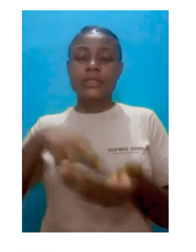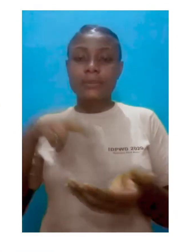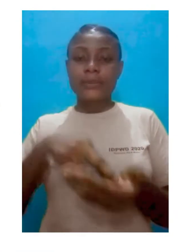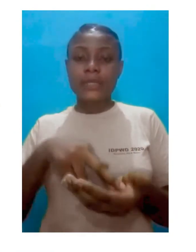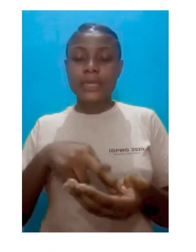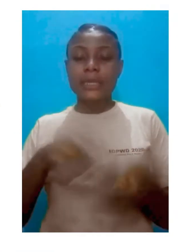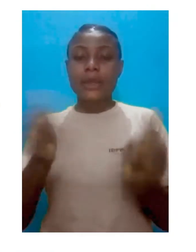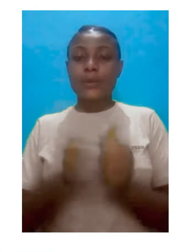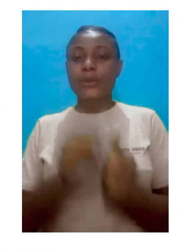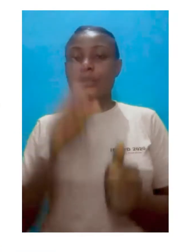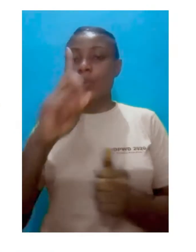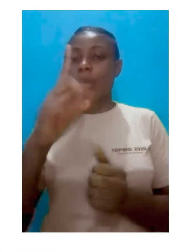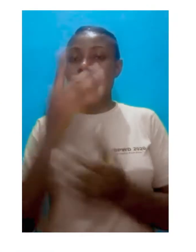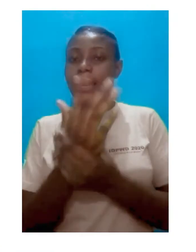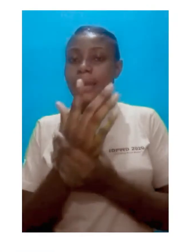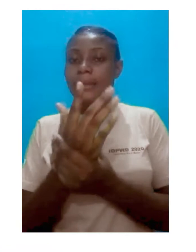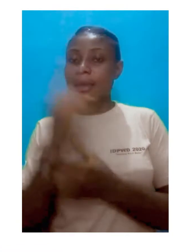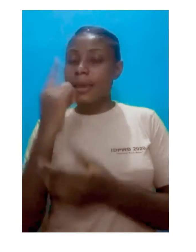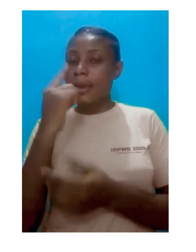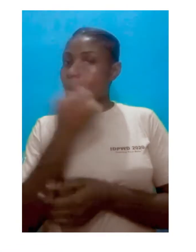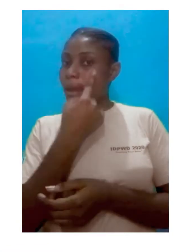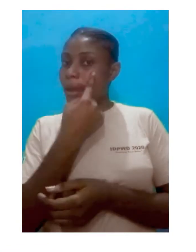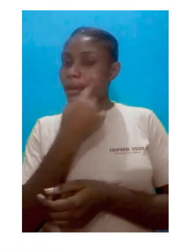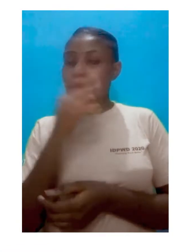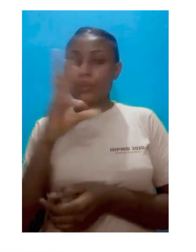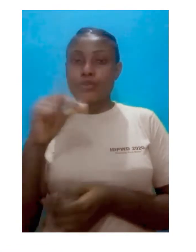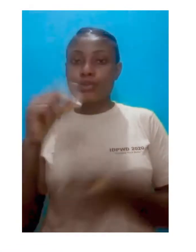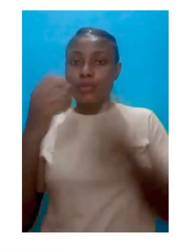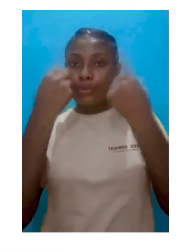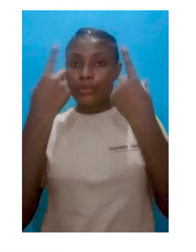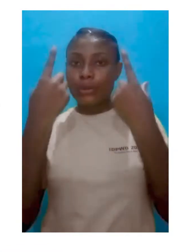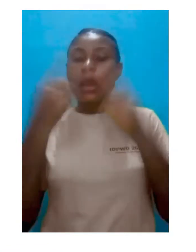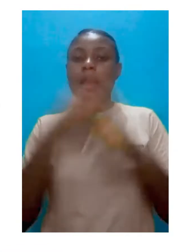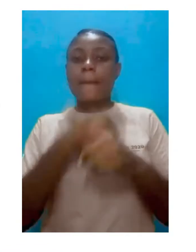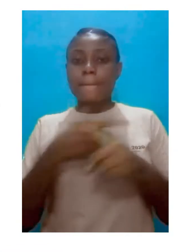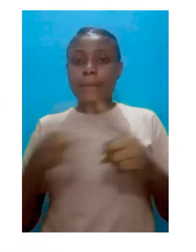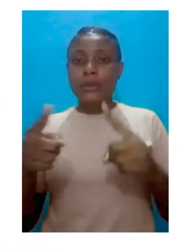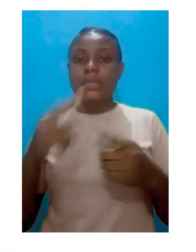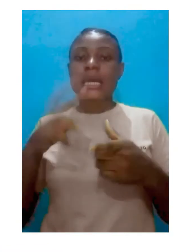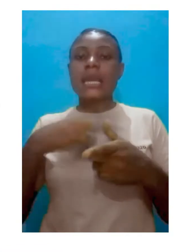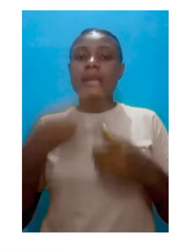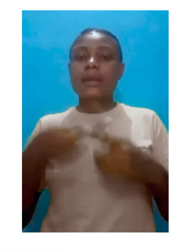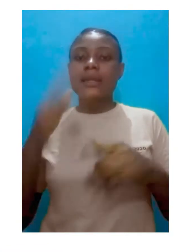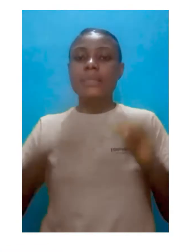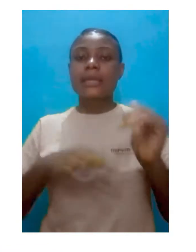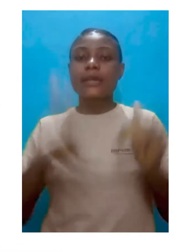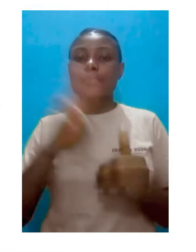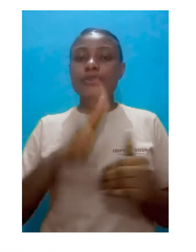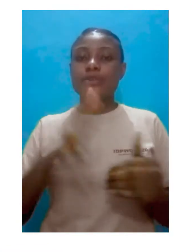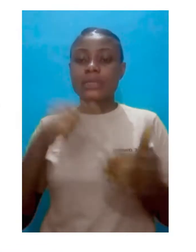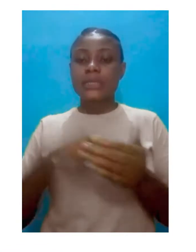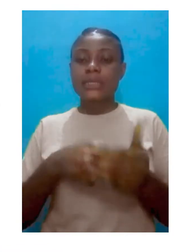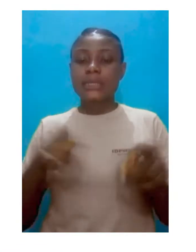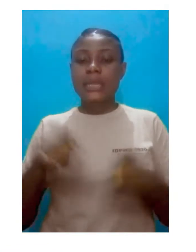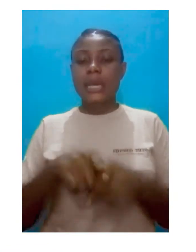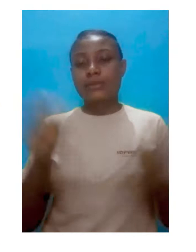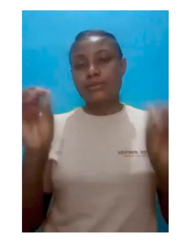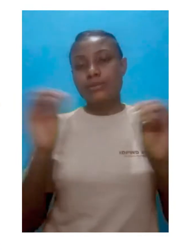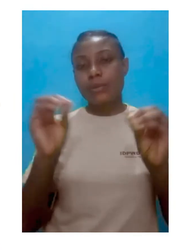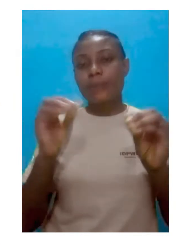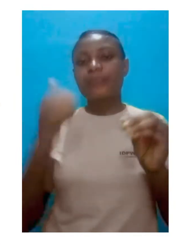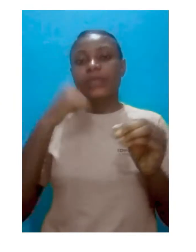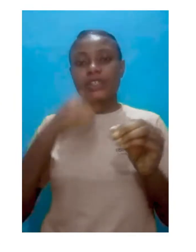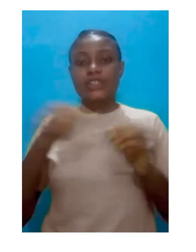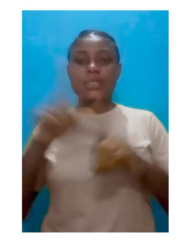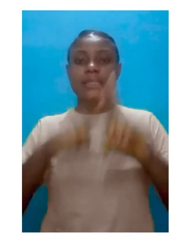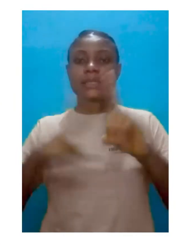again repeated with one hand, I, no response. But rather than using this